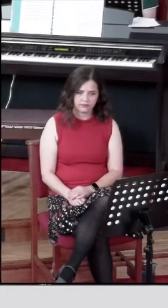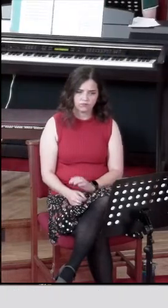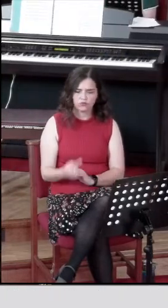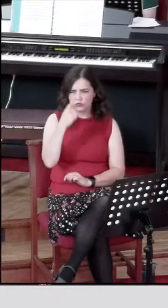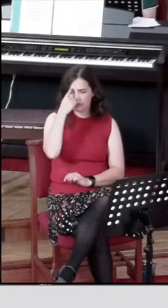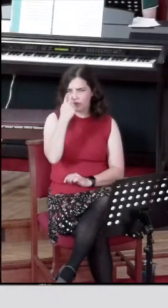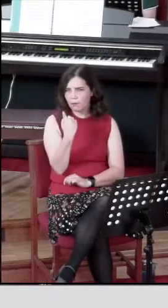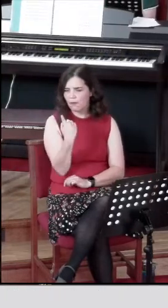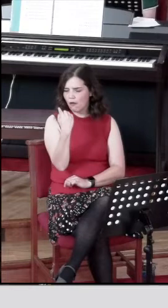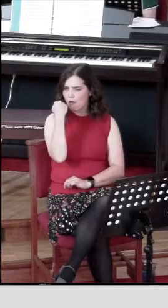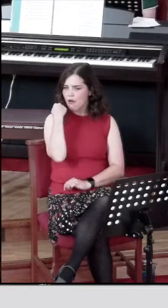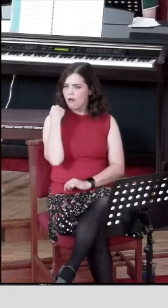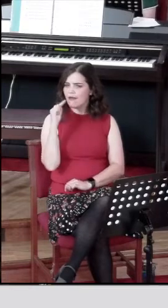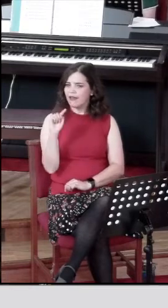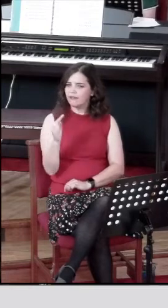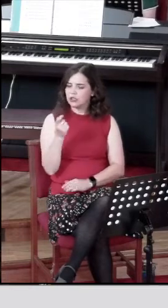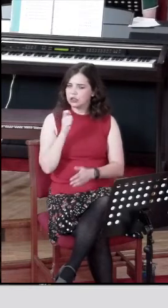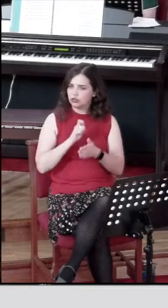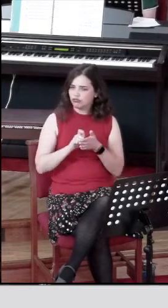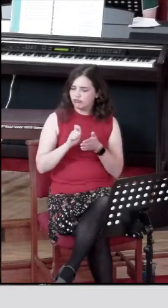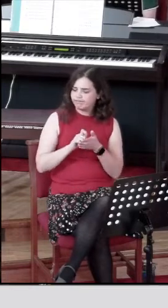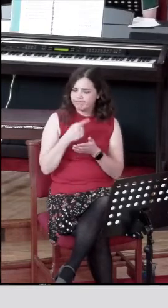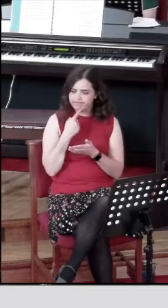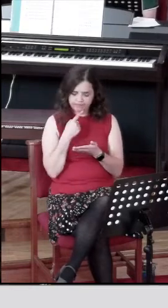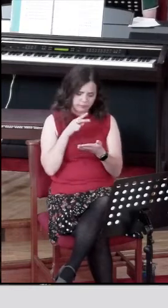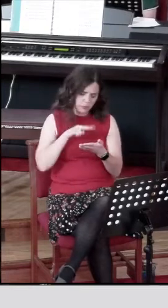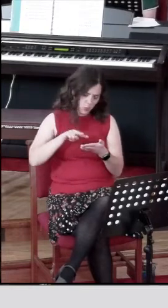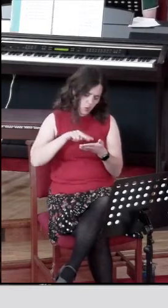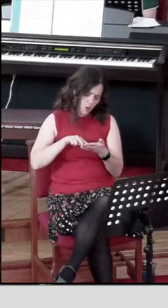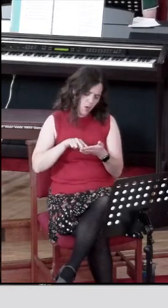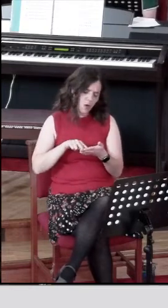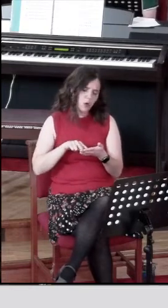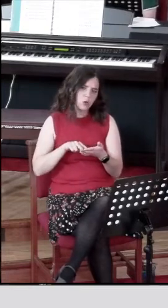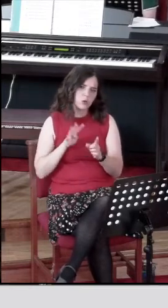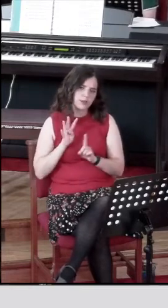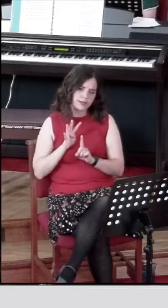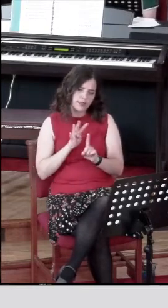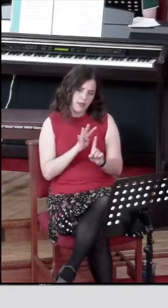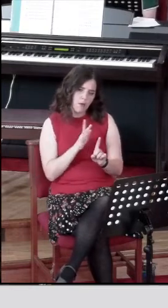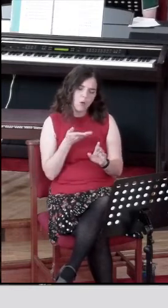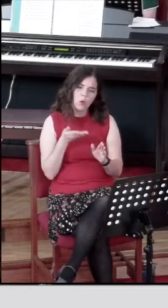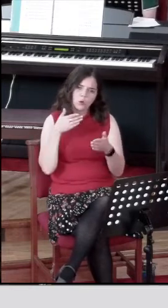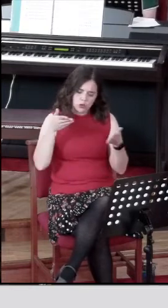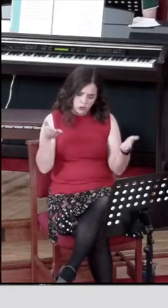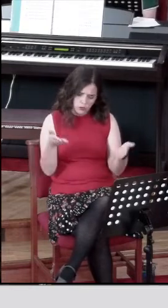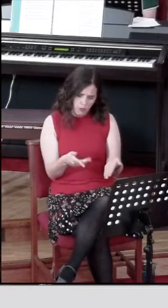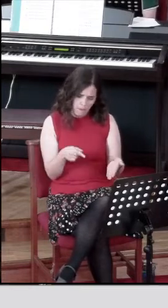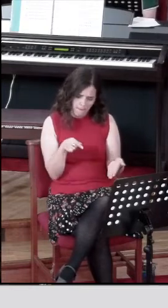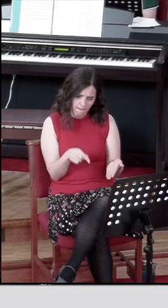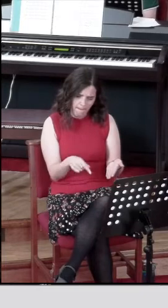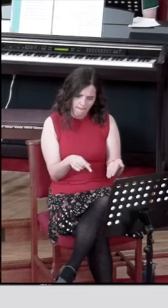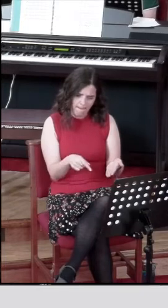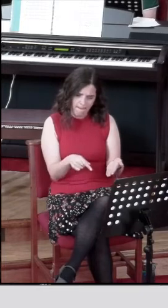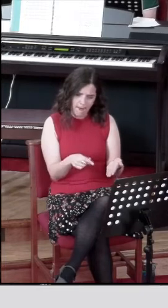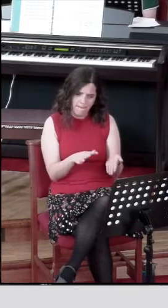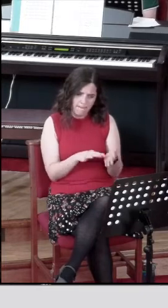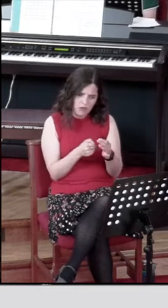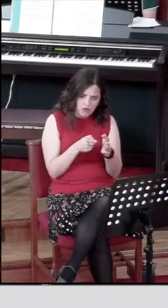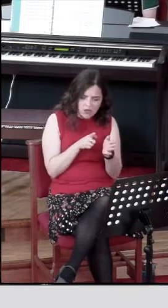that first reading, when the disciples went to the tomb, and when Mary and the disciples came